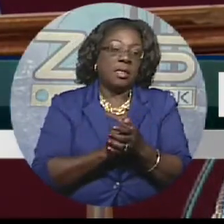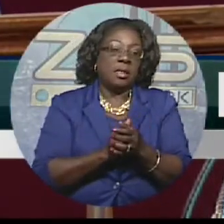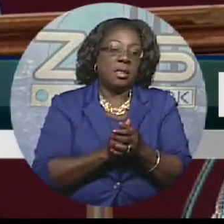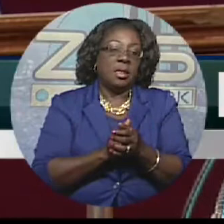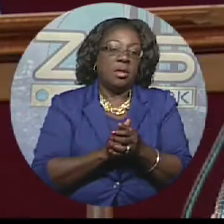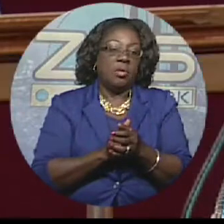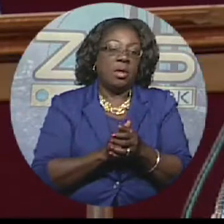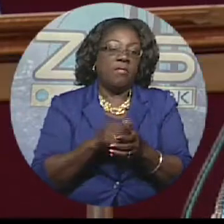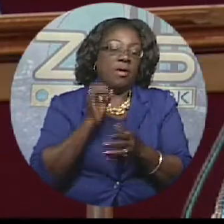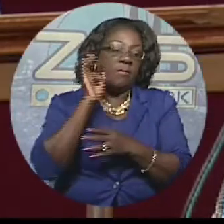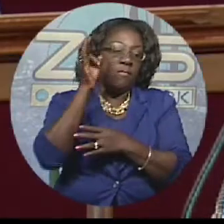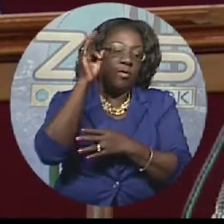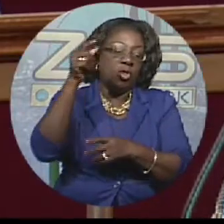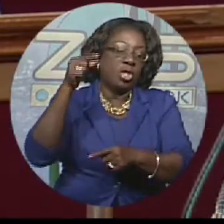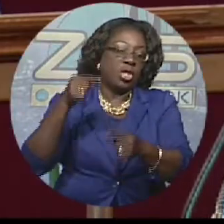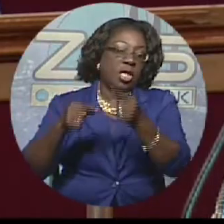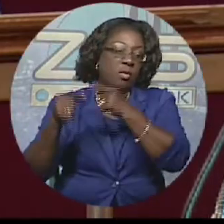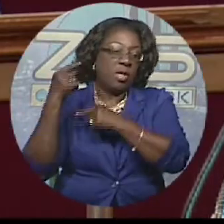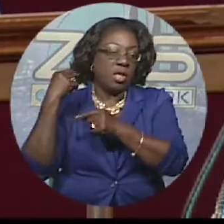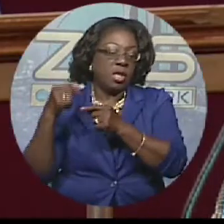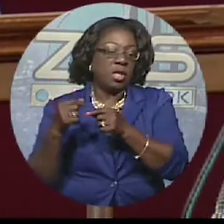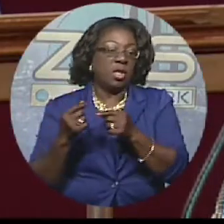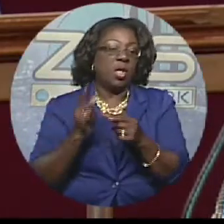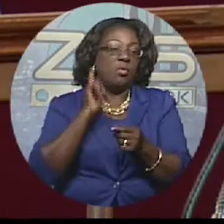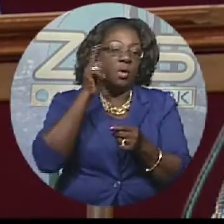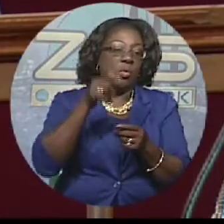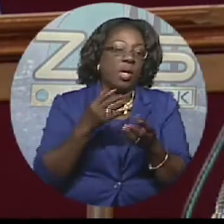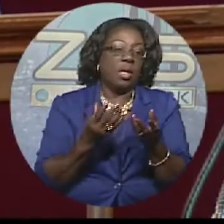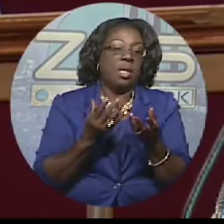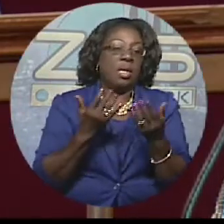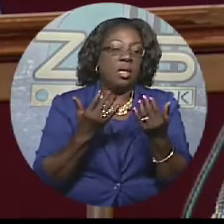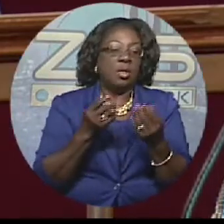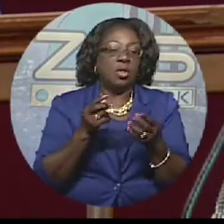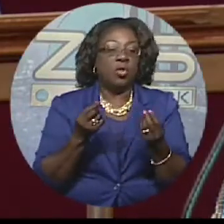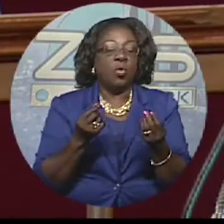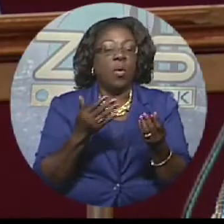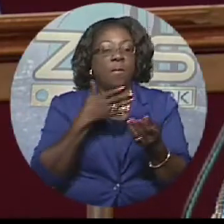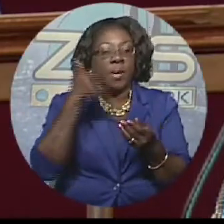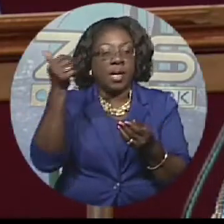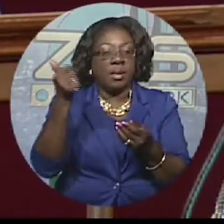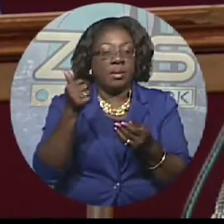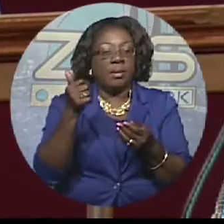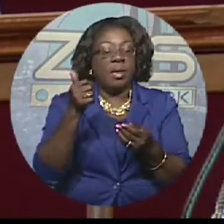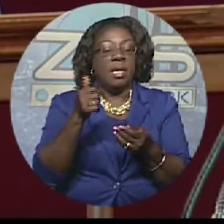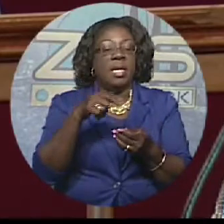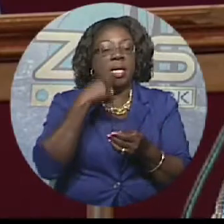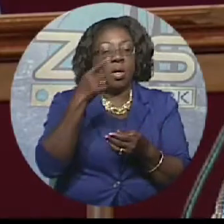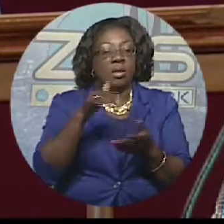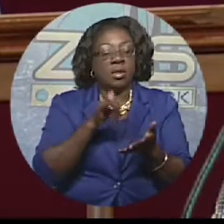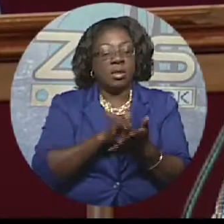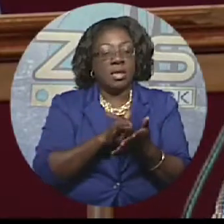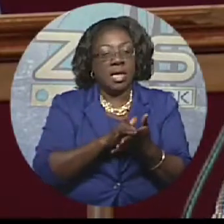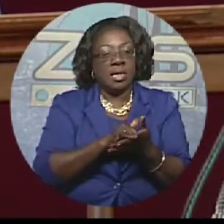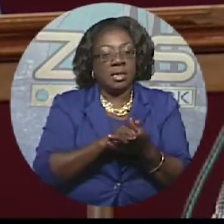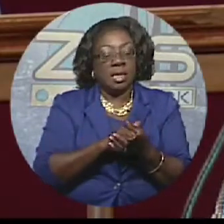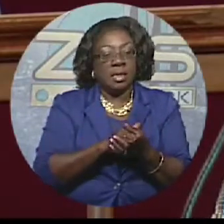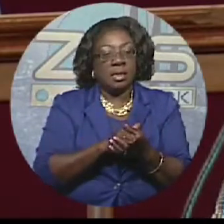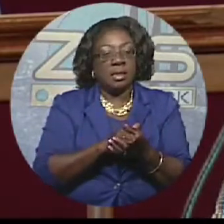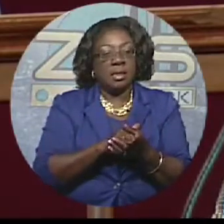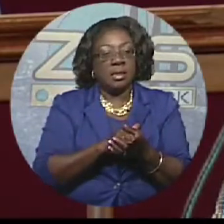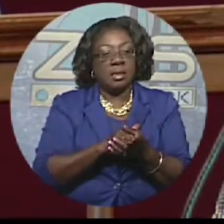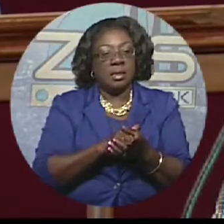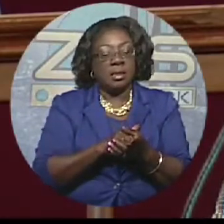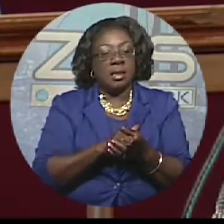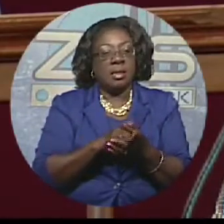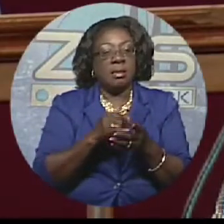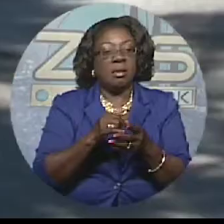of future generations for decades to come. The National Security Minister also revealed some startling statistics from